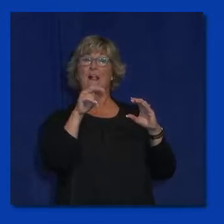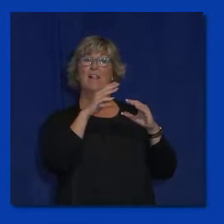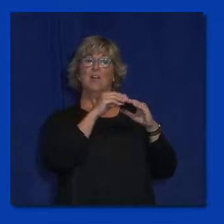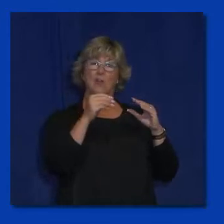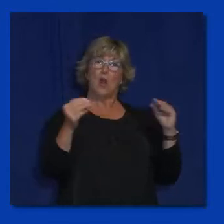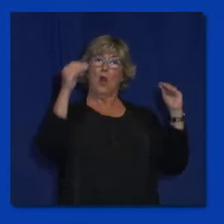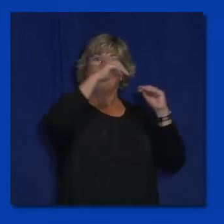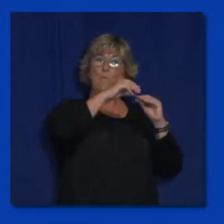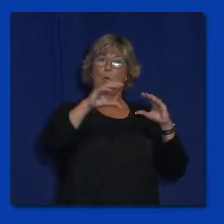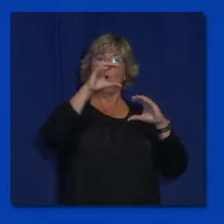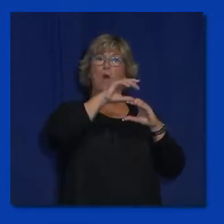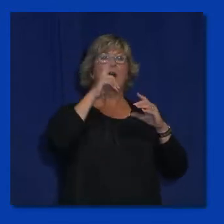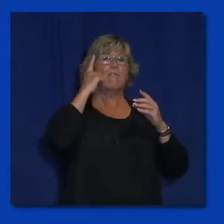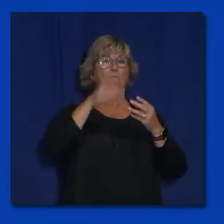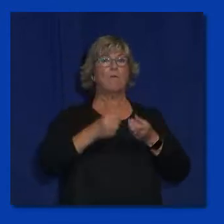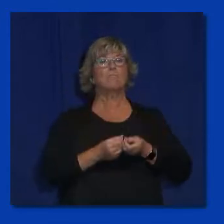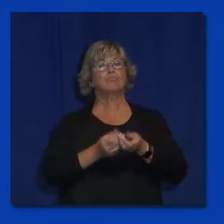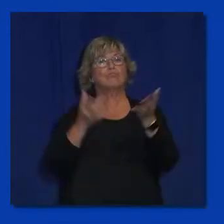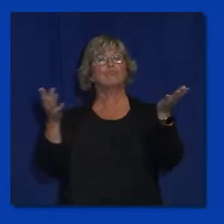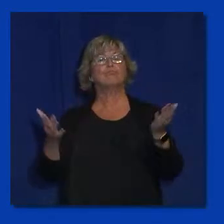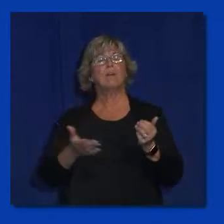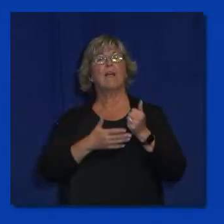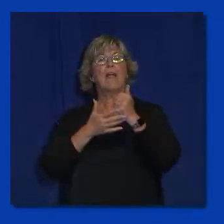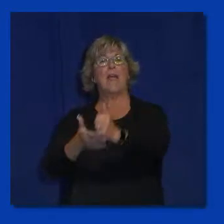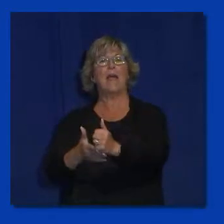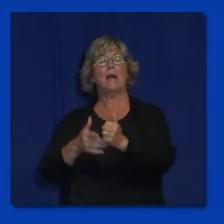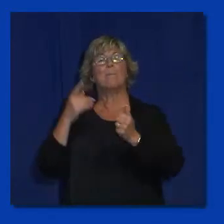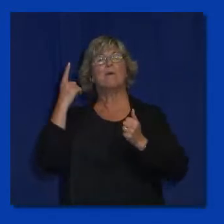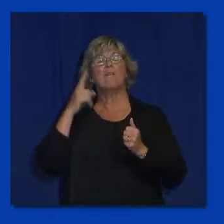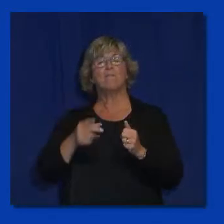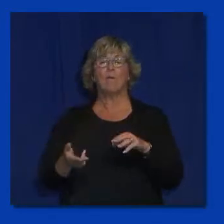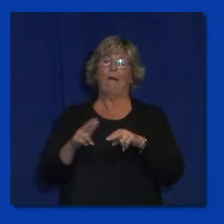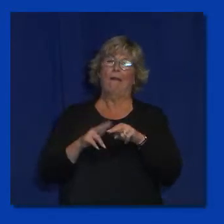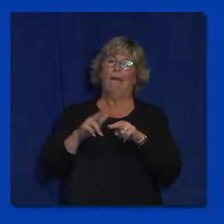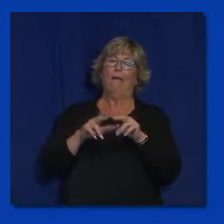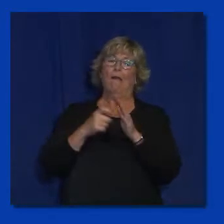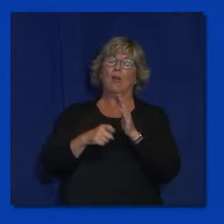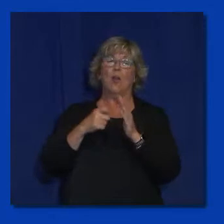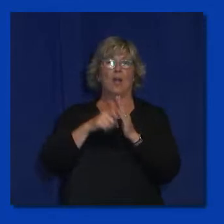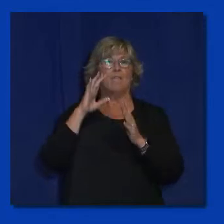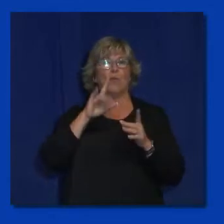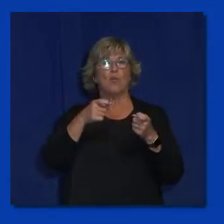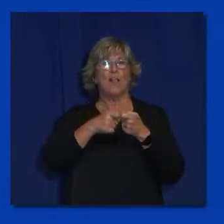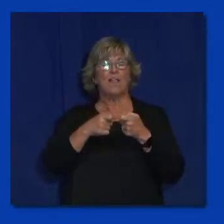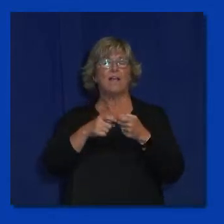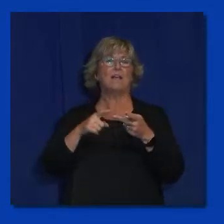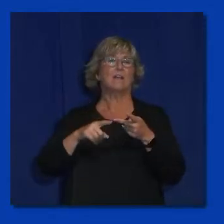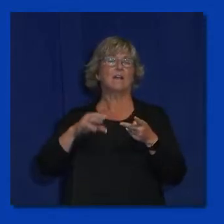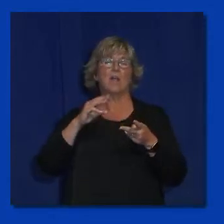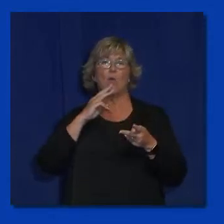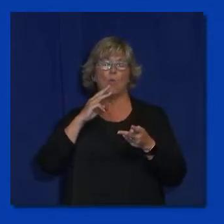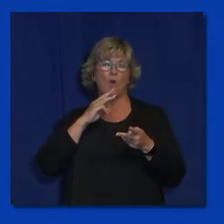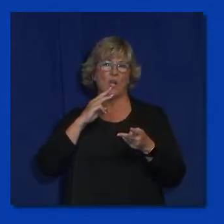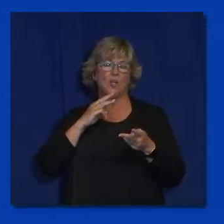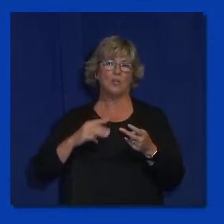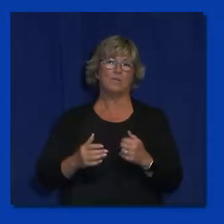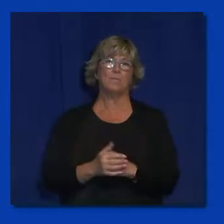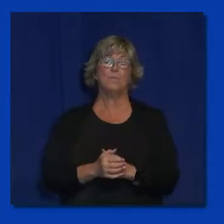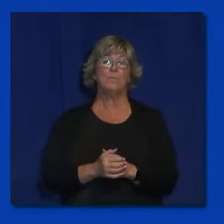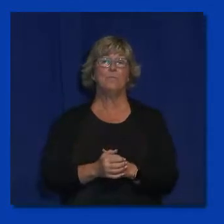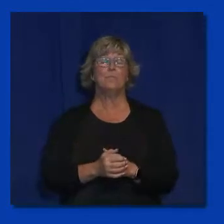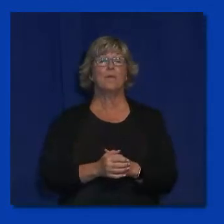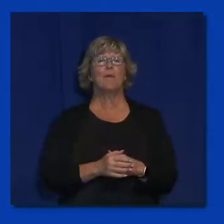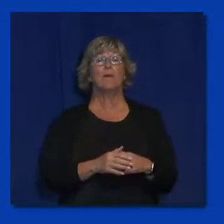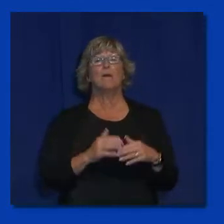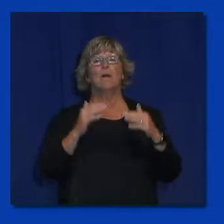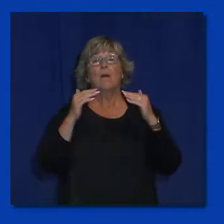for people that are having a difficult time addressing the issue of increased costs associated with their utilities. I